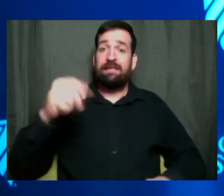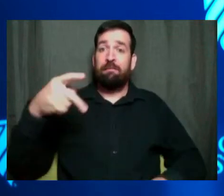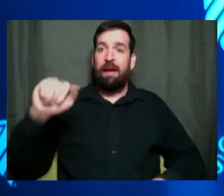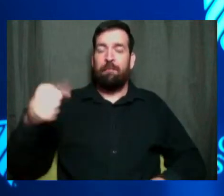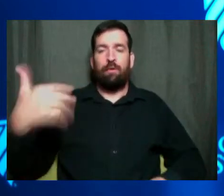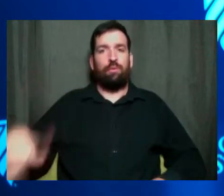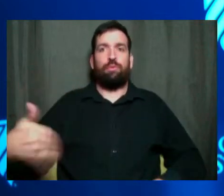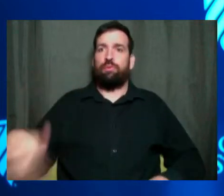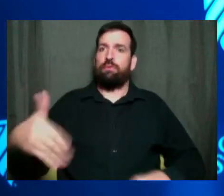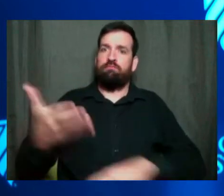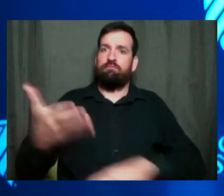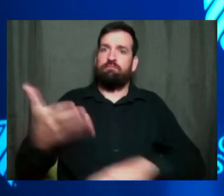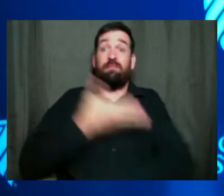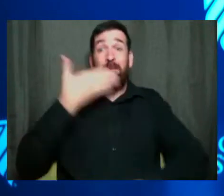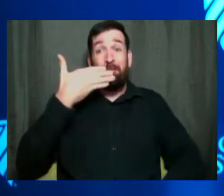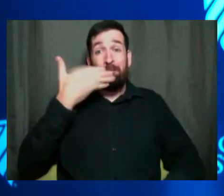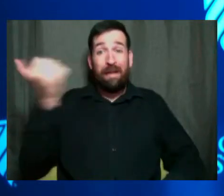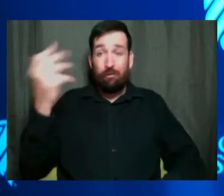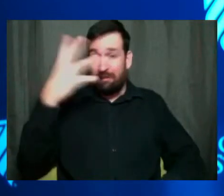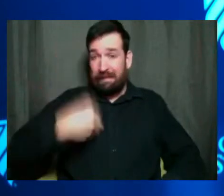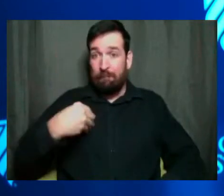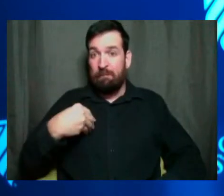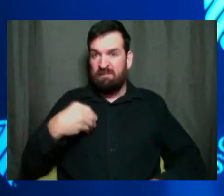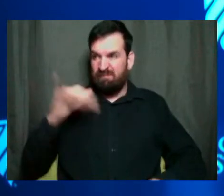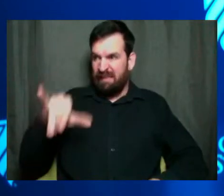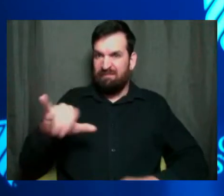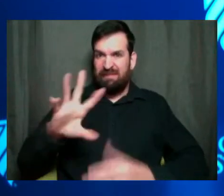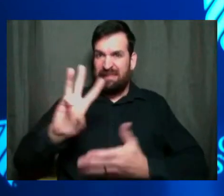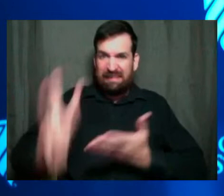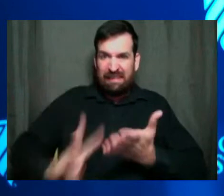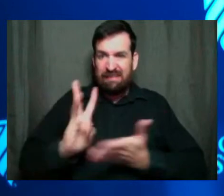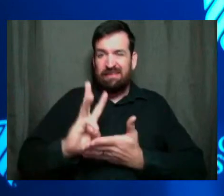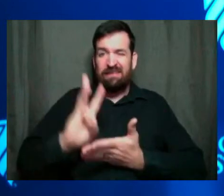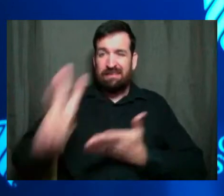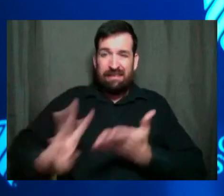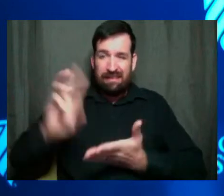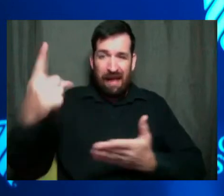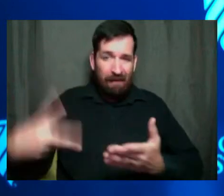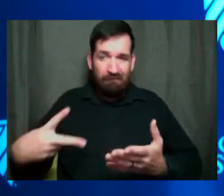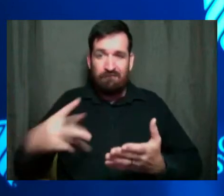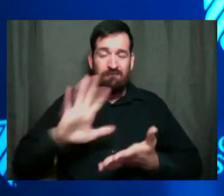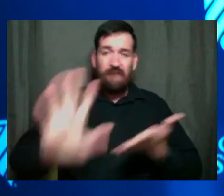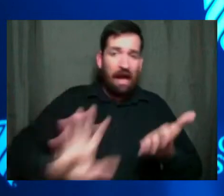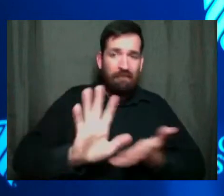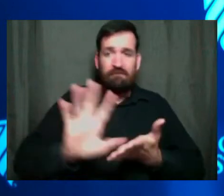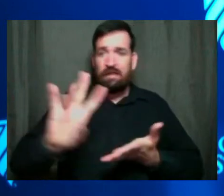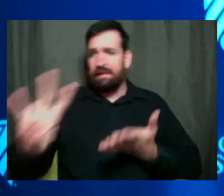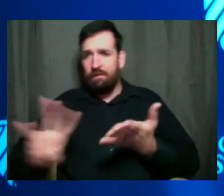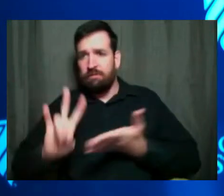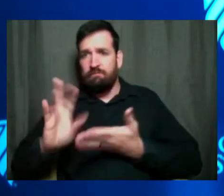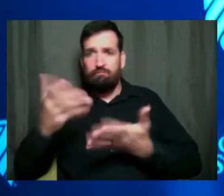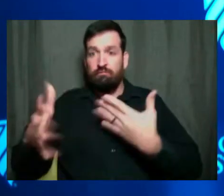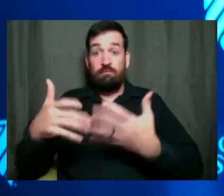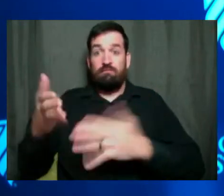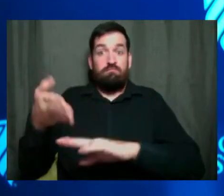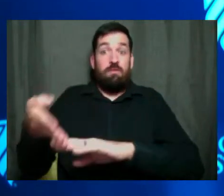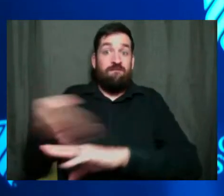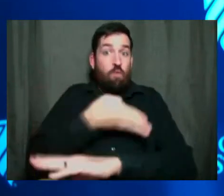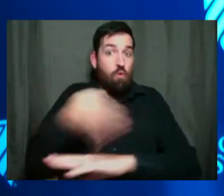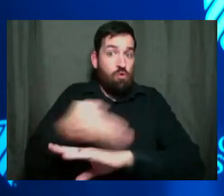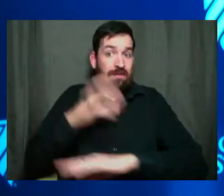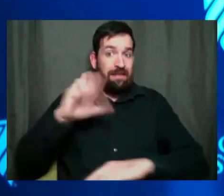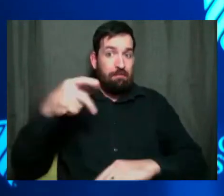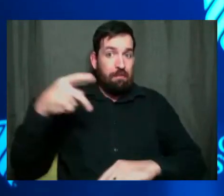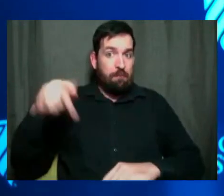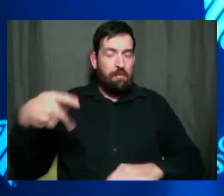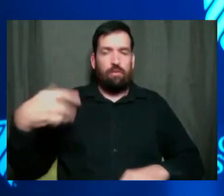sleep far better on those 6 hours or 7 hours or 6.5 hours or 5 hours than I did before when I didn't have it. And so